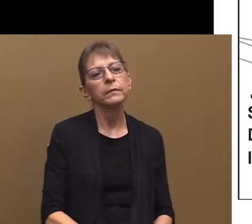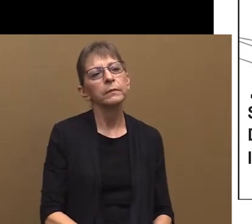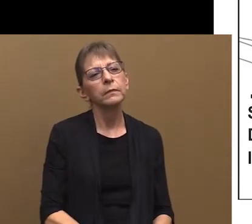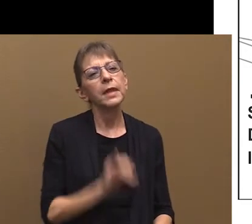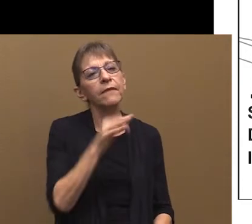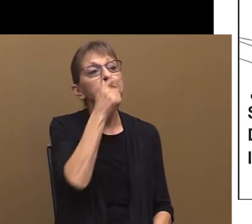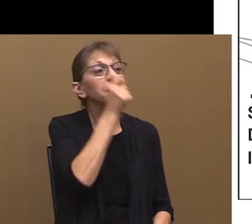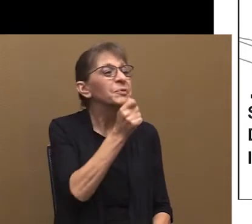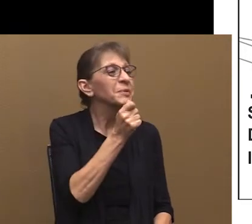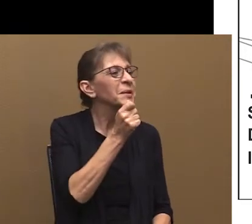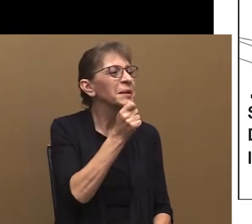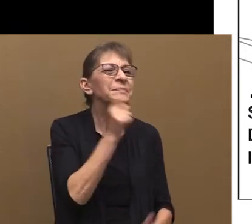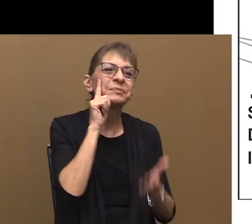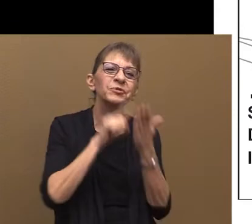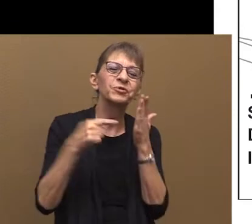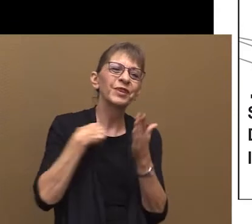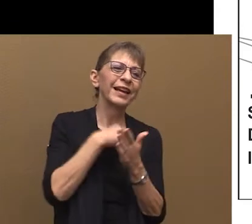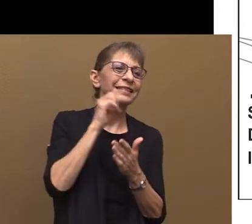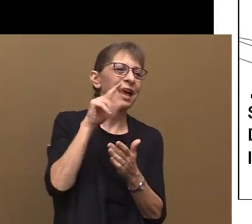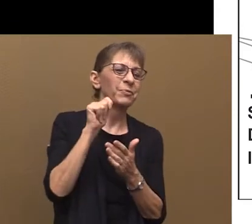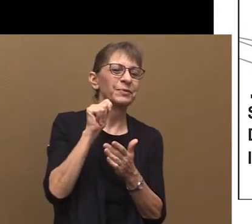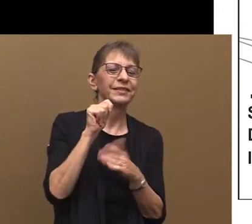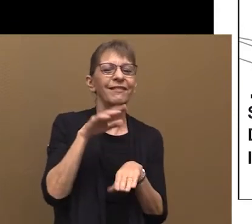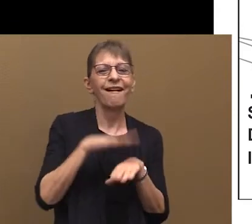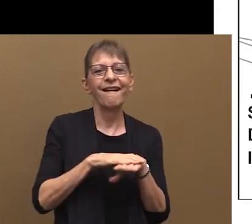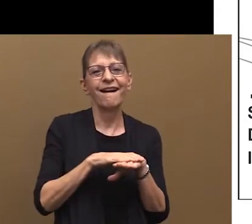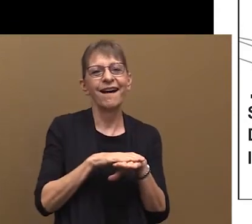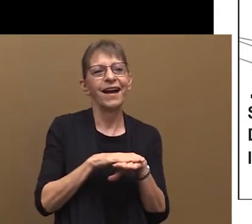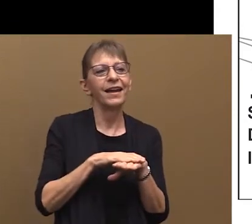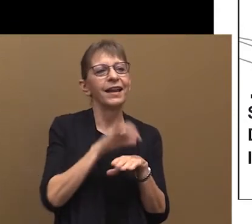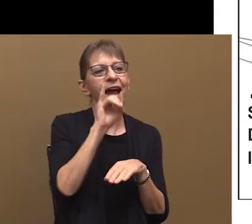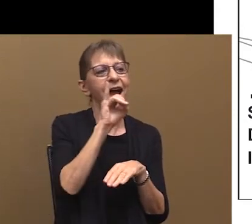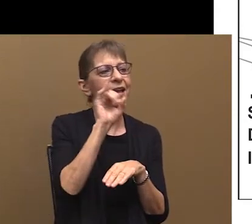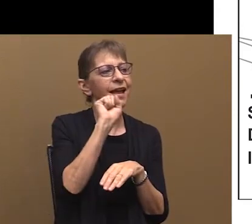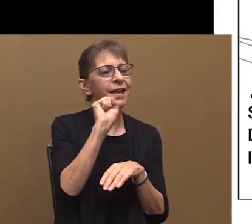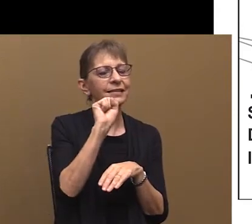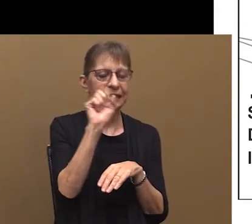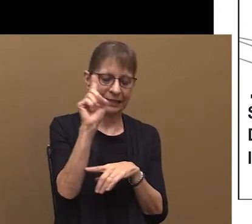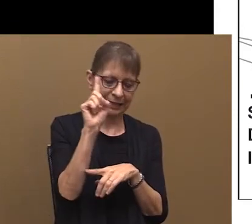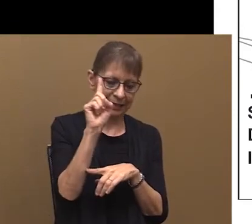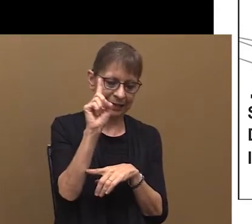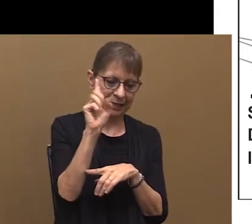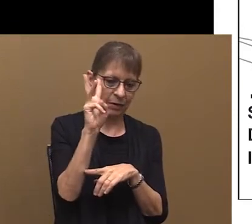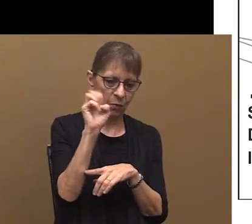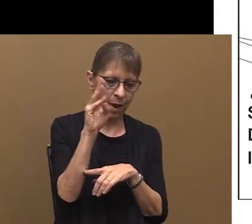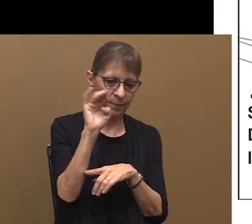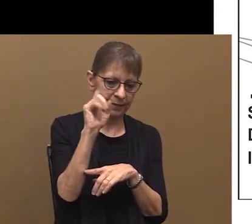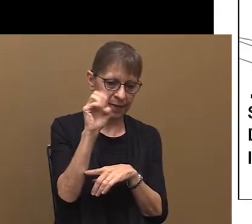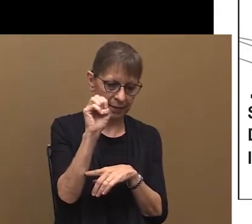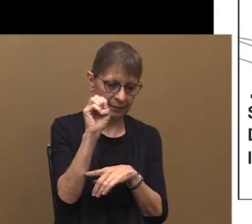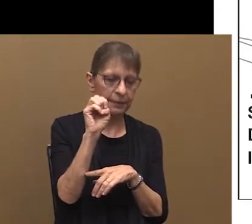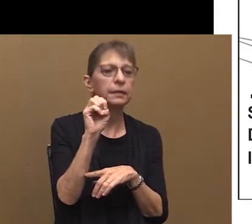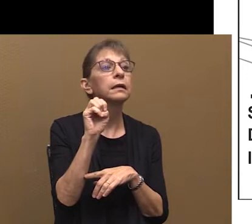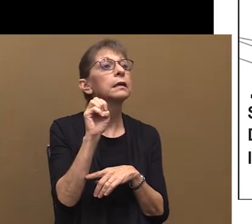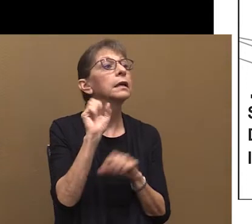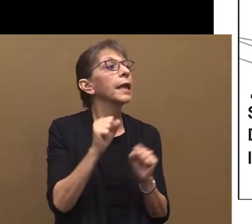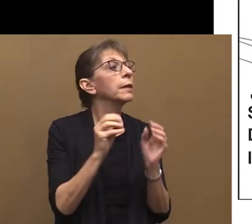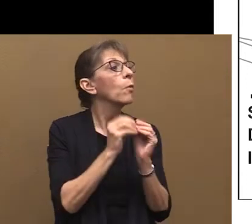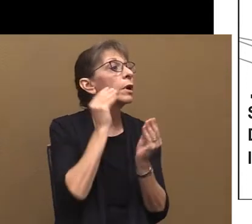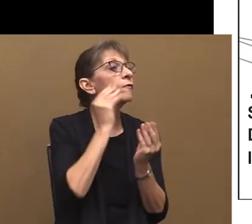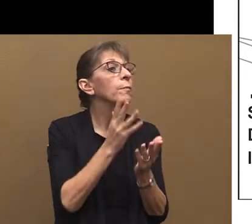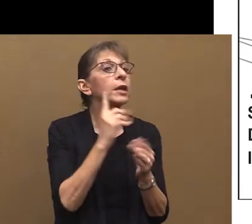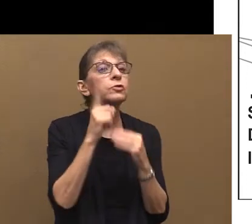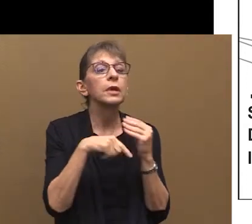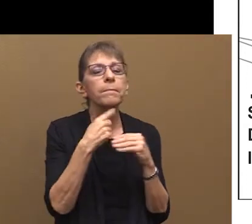you're interested, check us out on the ISD website, and you can get